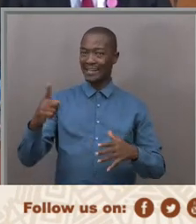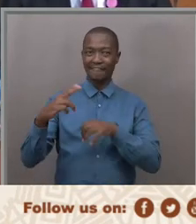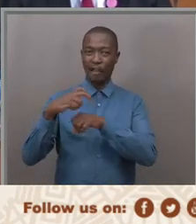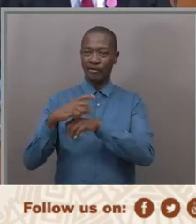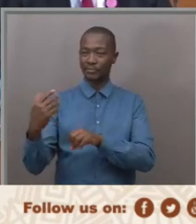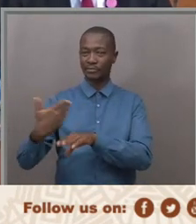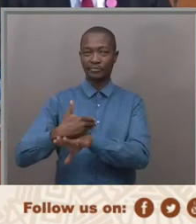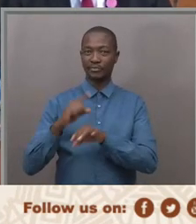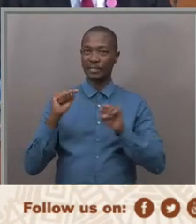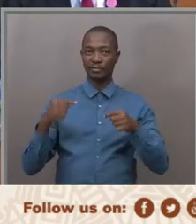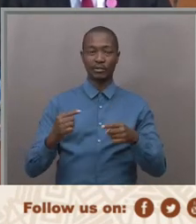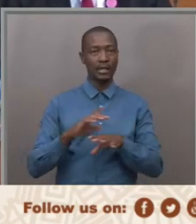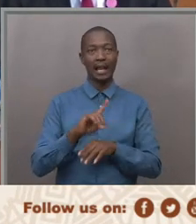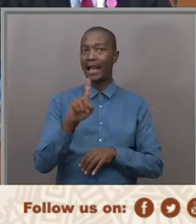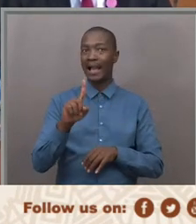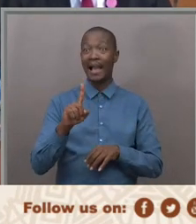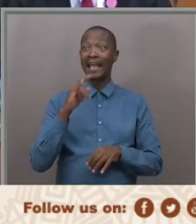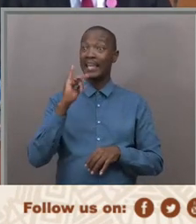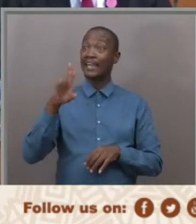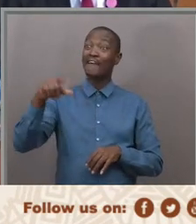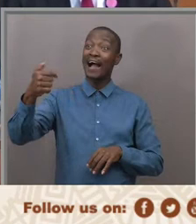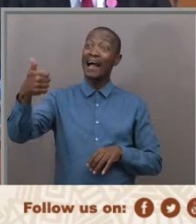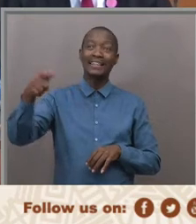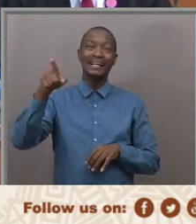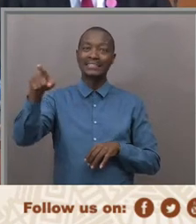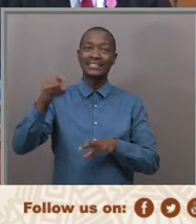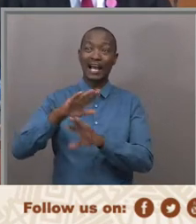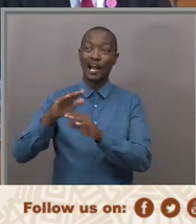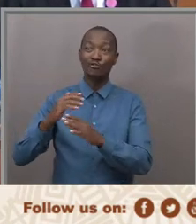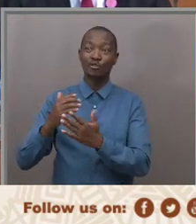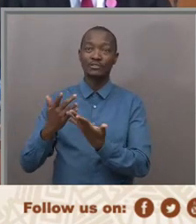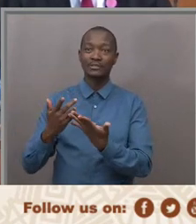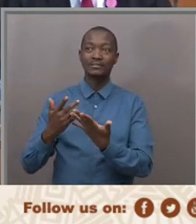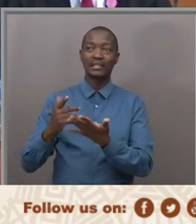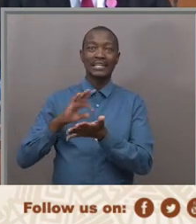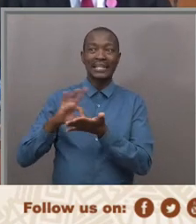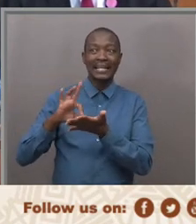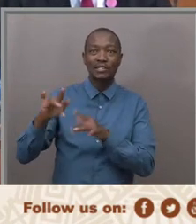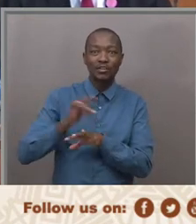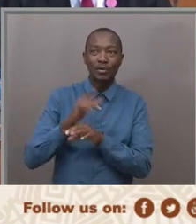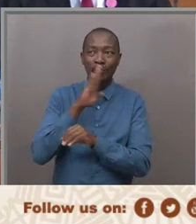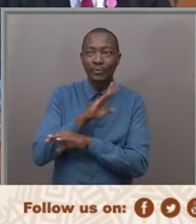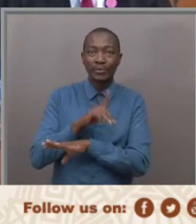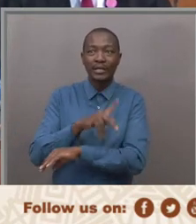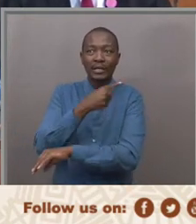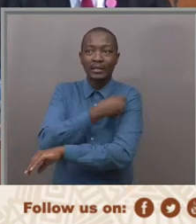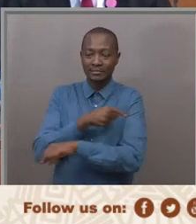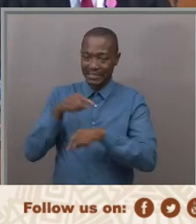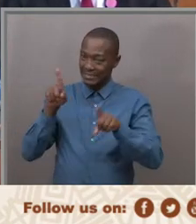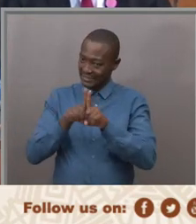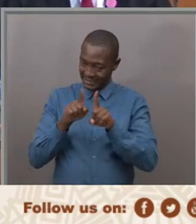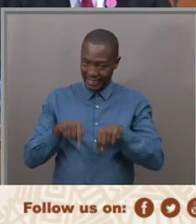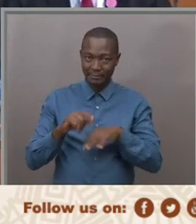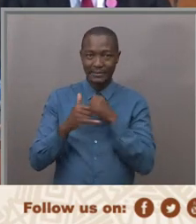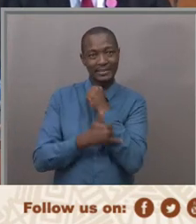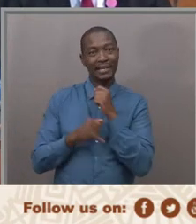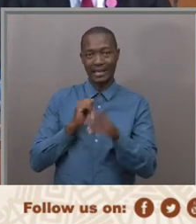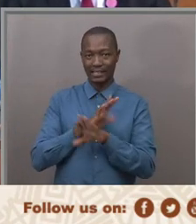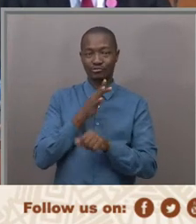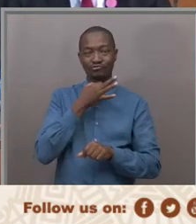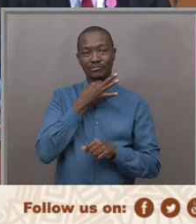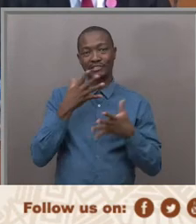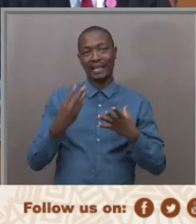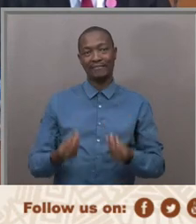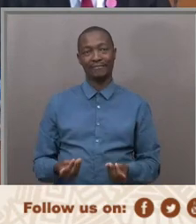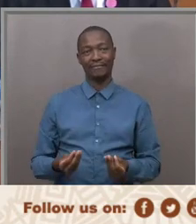the others are not safe and the others don't have access to vaccines, you are at great risk yourself. So the